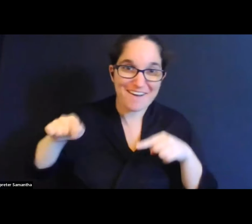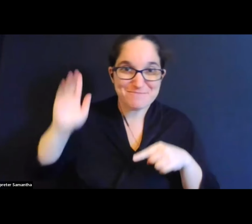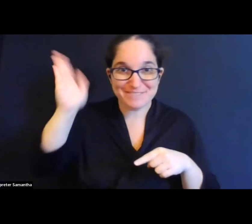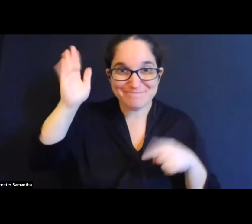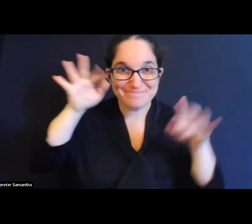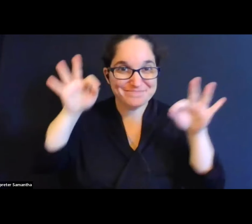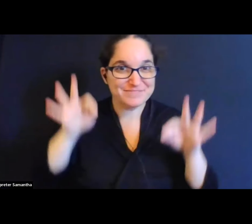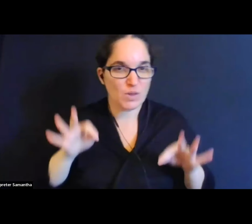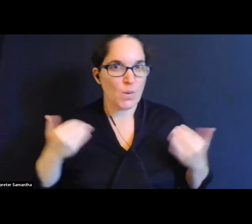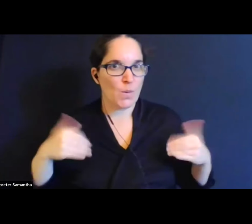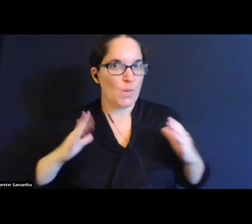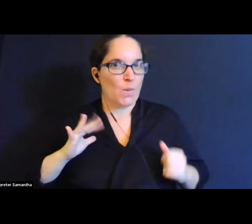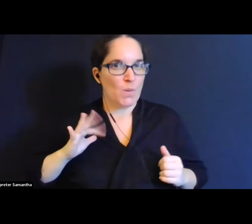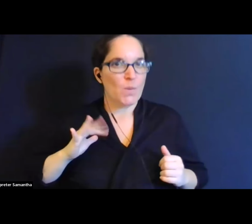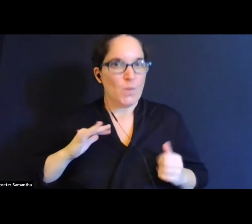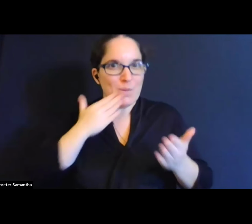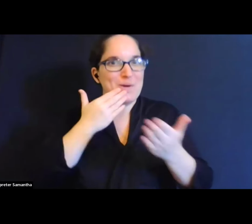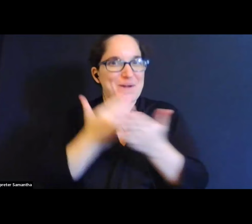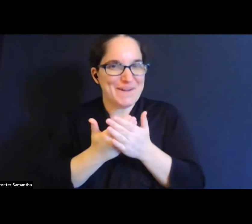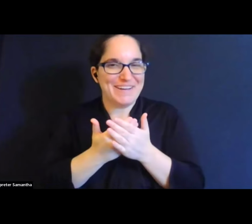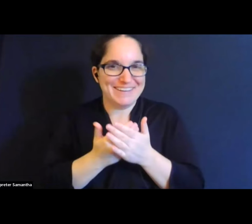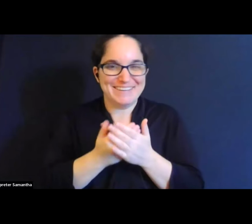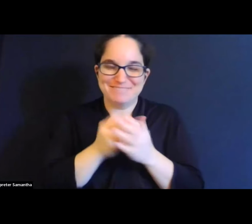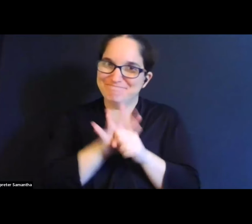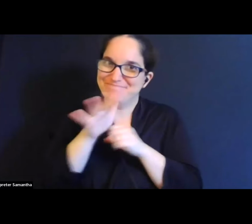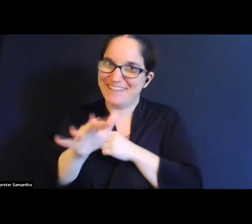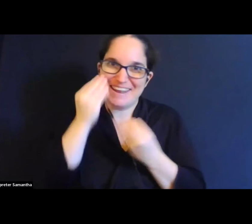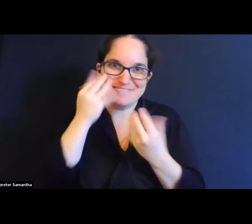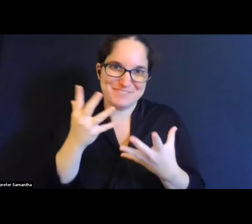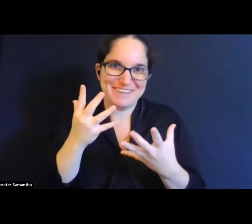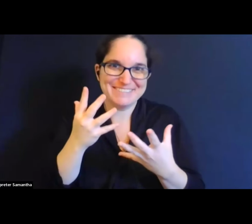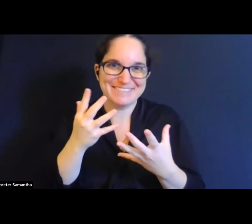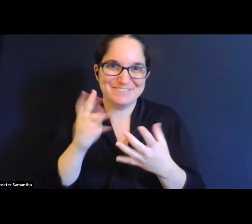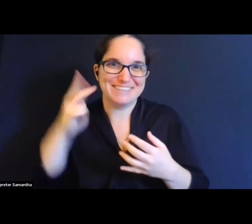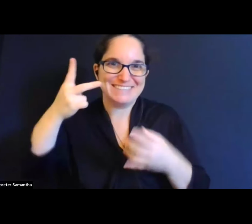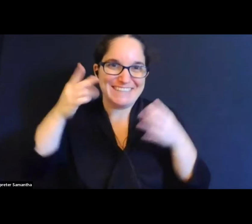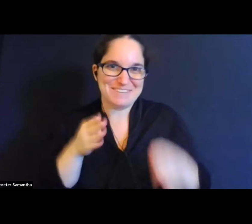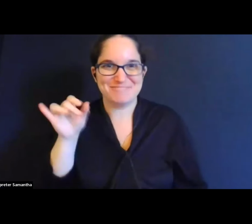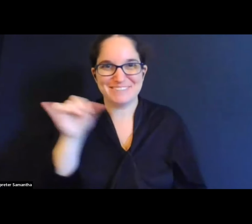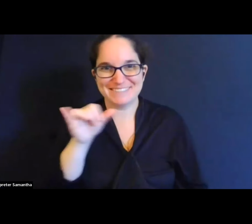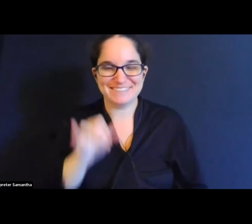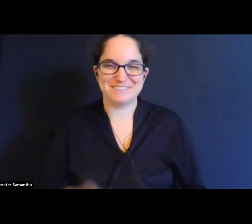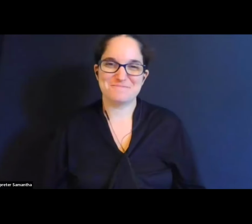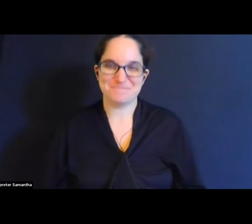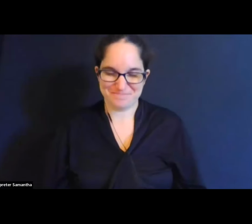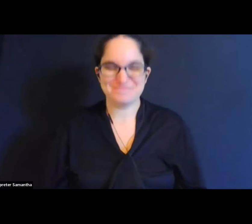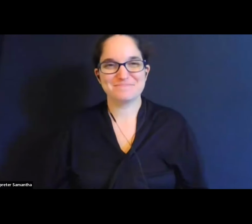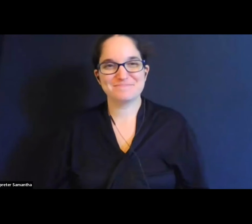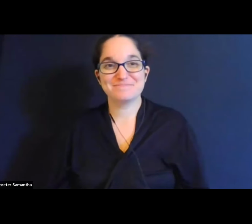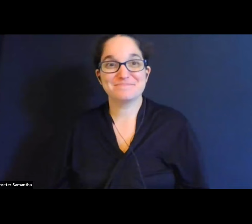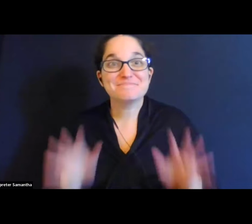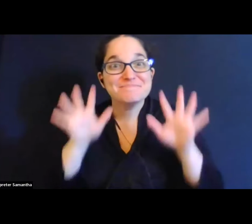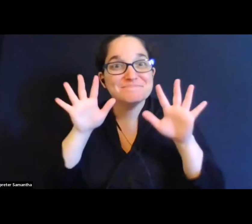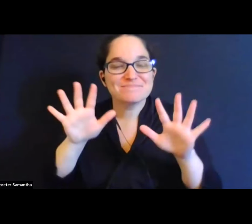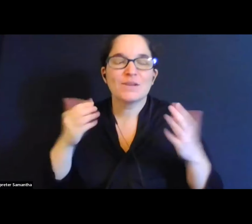for a treat and in for a lot of information as we got from Dr. Bonnie. So sit tight. Thank you. Great. Well, I